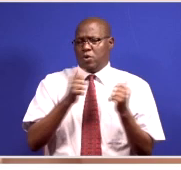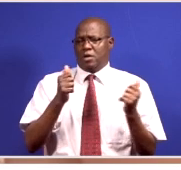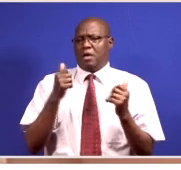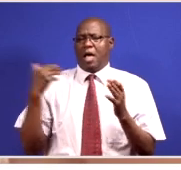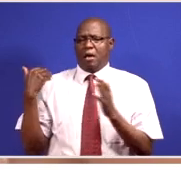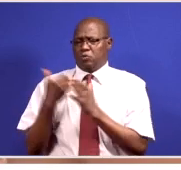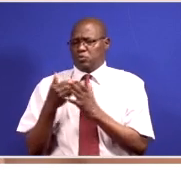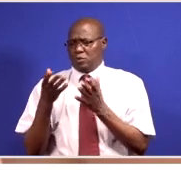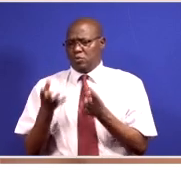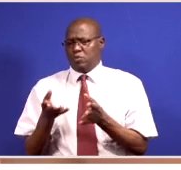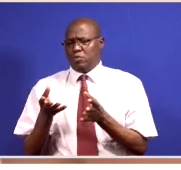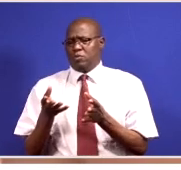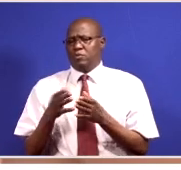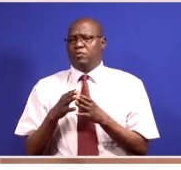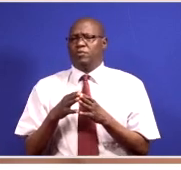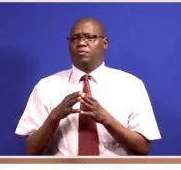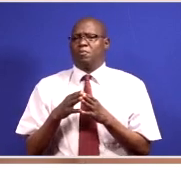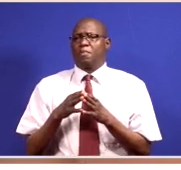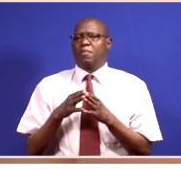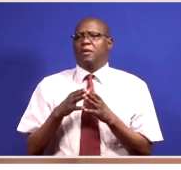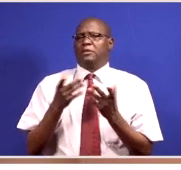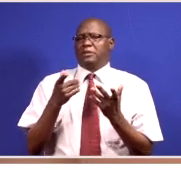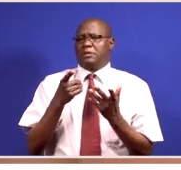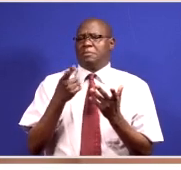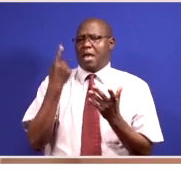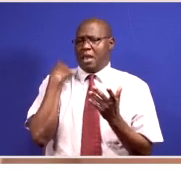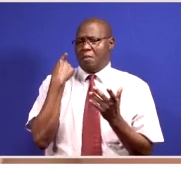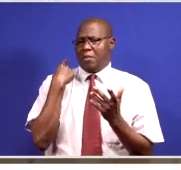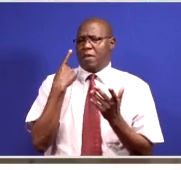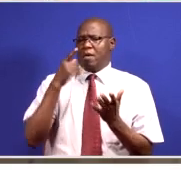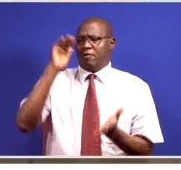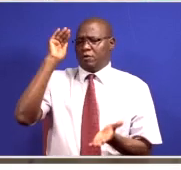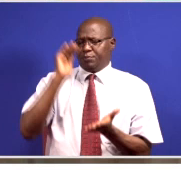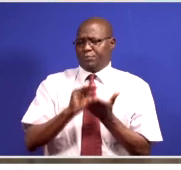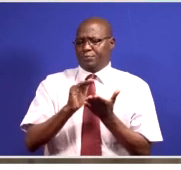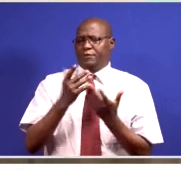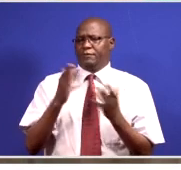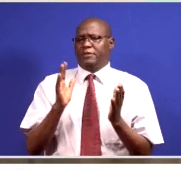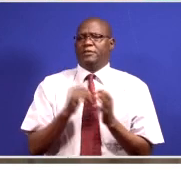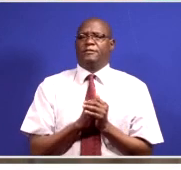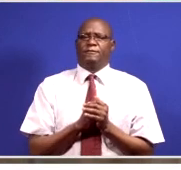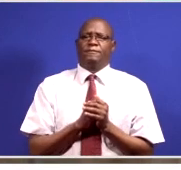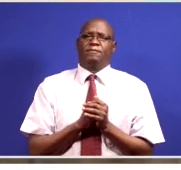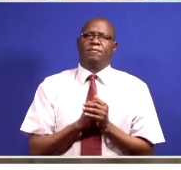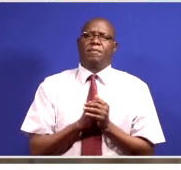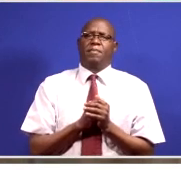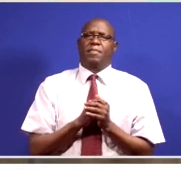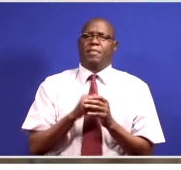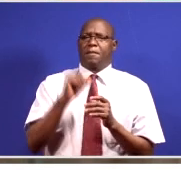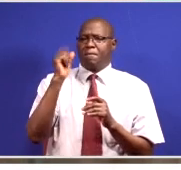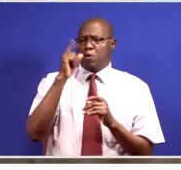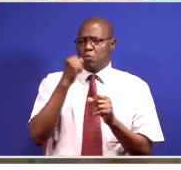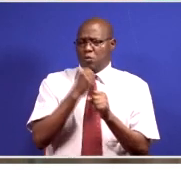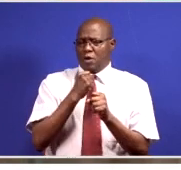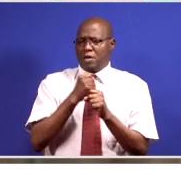sasa, hii enrollment ya ECD imeshuka. Meanwhile, the Presidential Working Party on Education Reforms